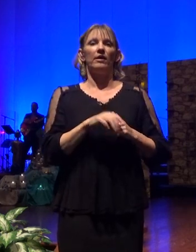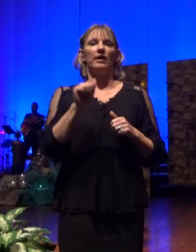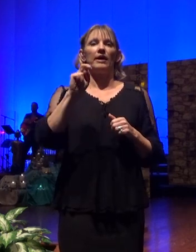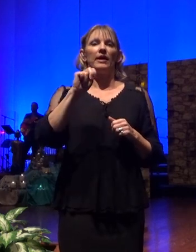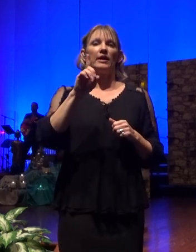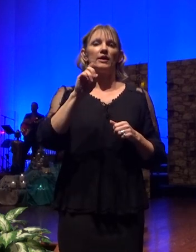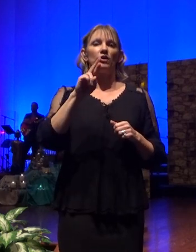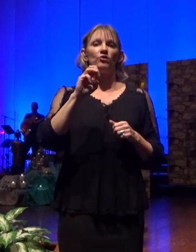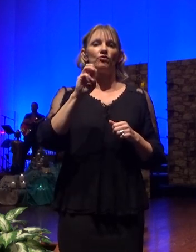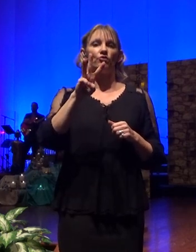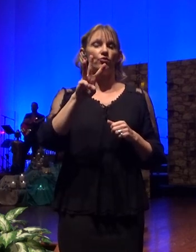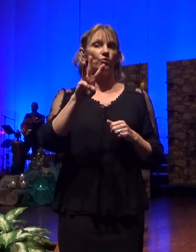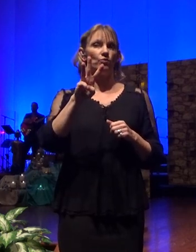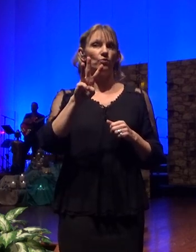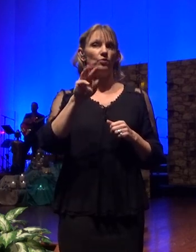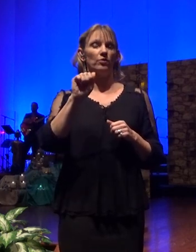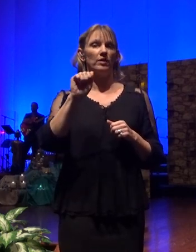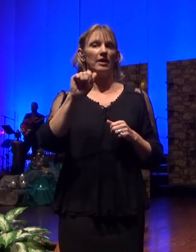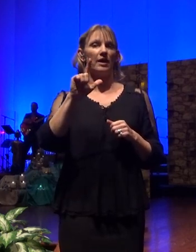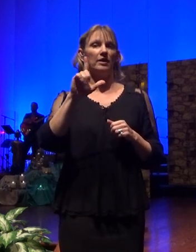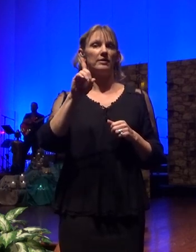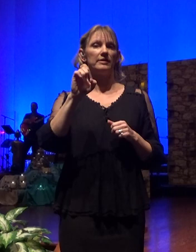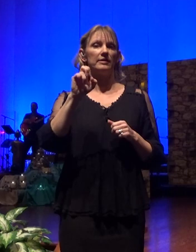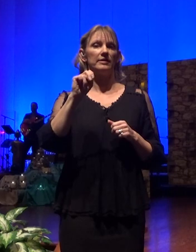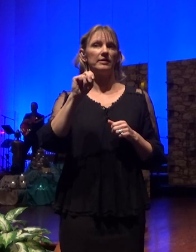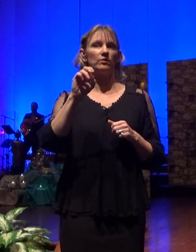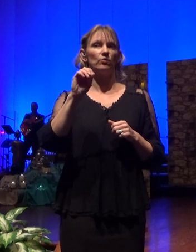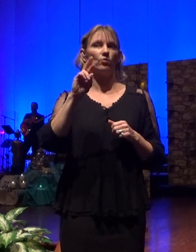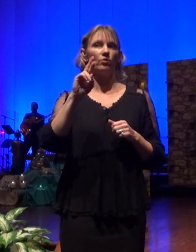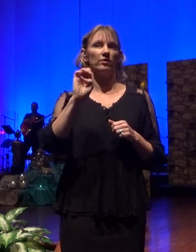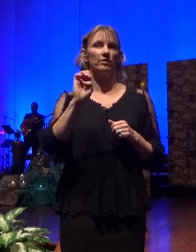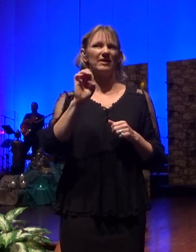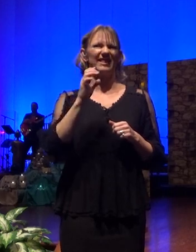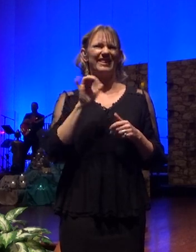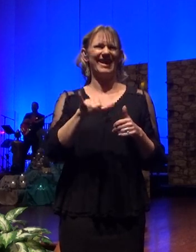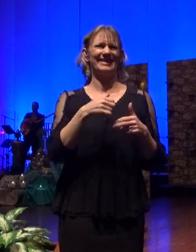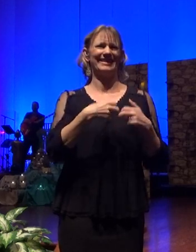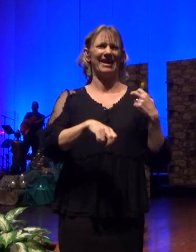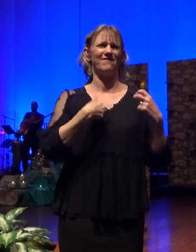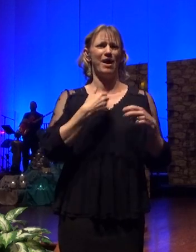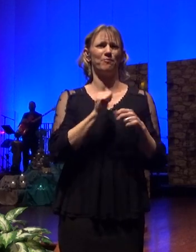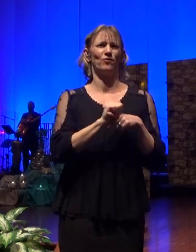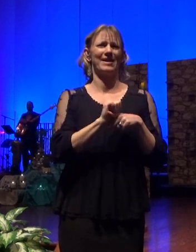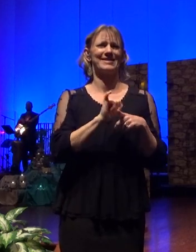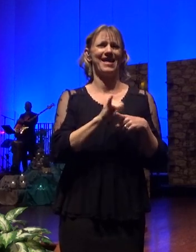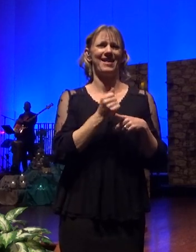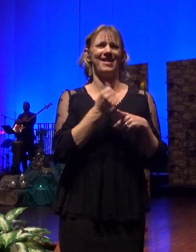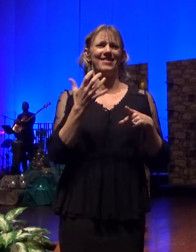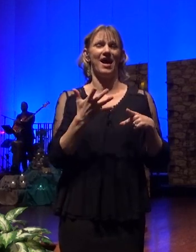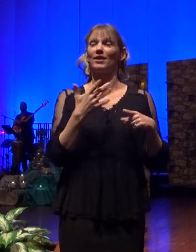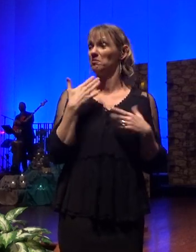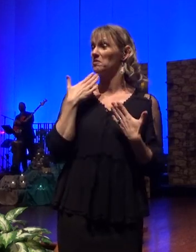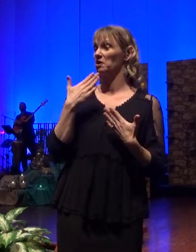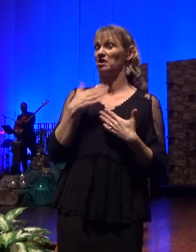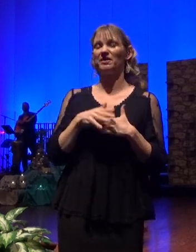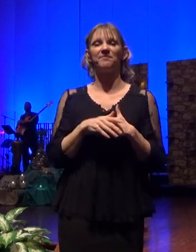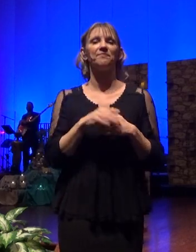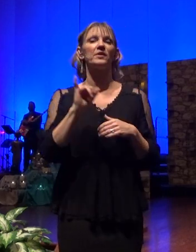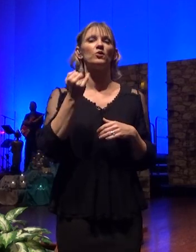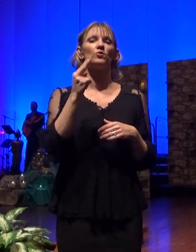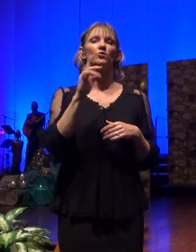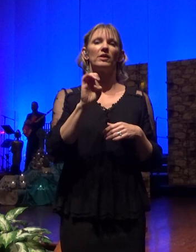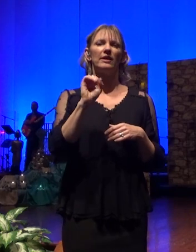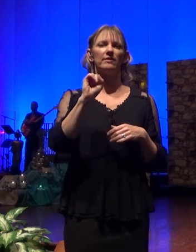Andrew Aldenor. That's a tough one. I practiced that one a lot. Good. Mm-hmm. Julie